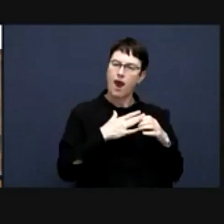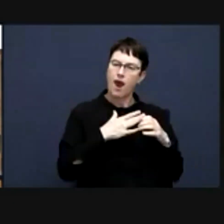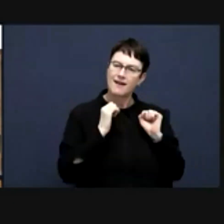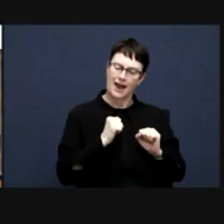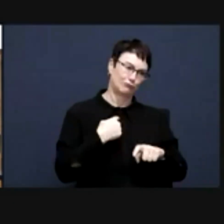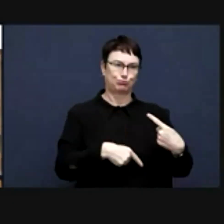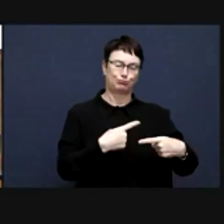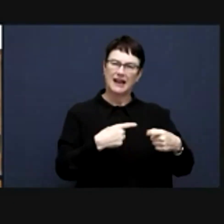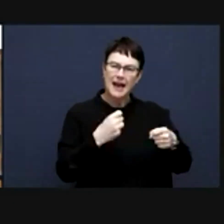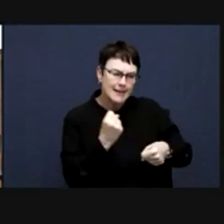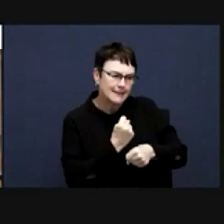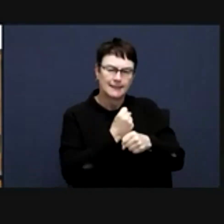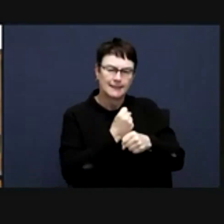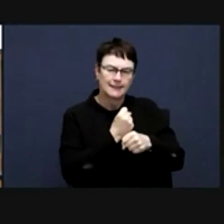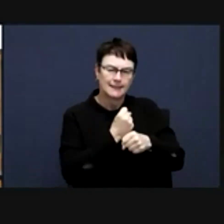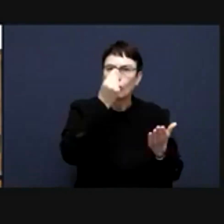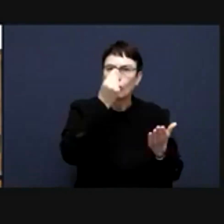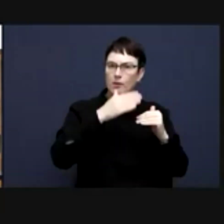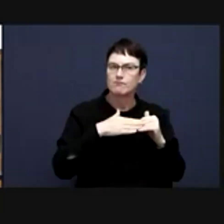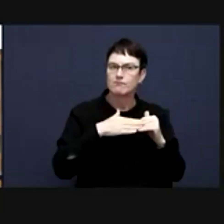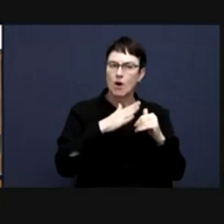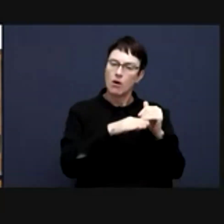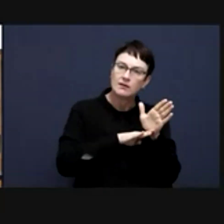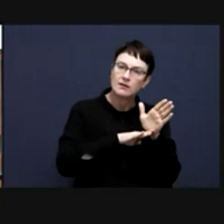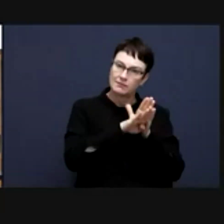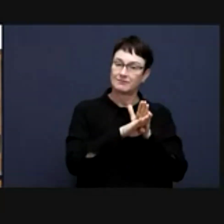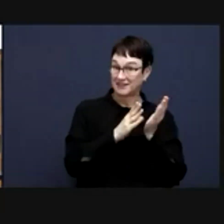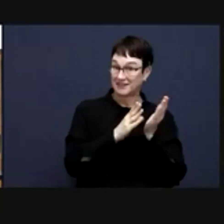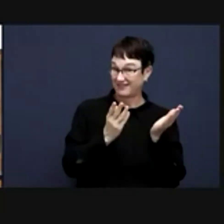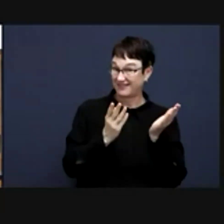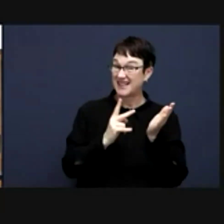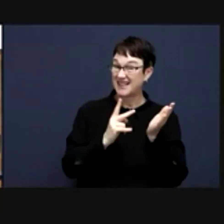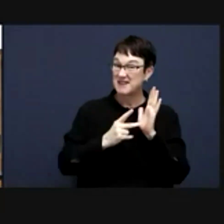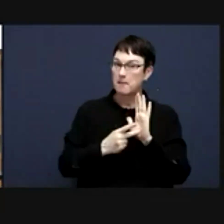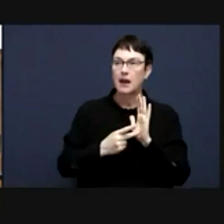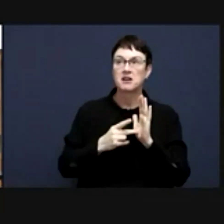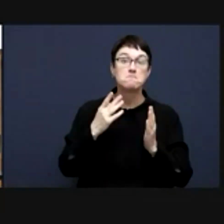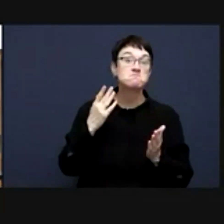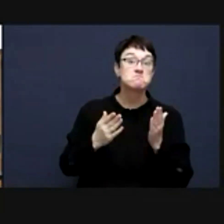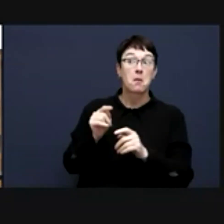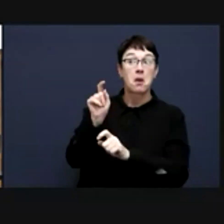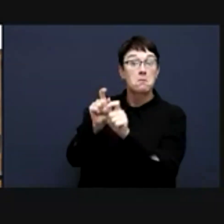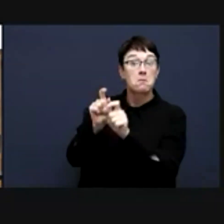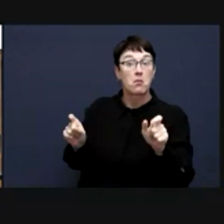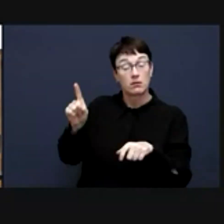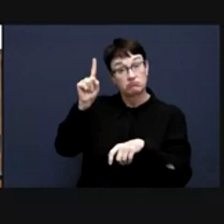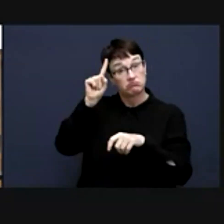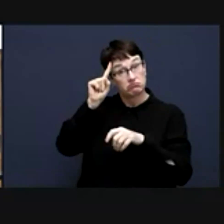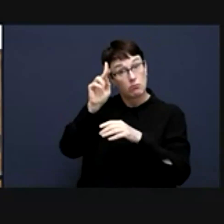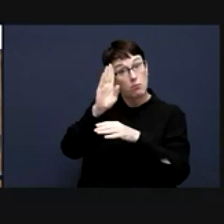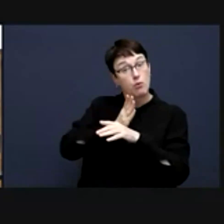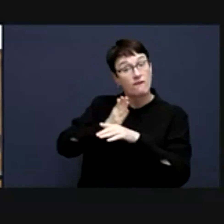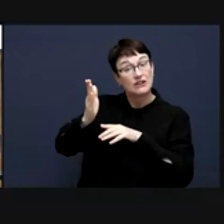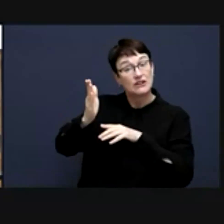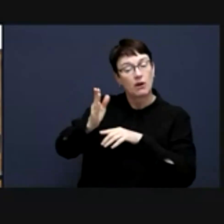this exercise by partnering with accessibility professionals, by running surveys among